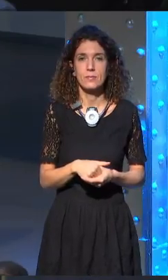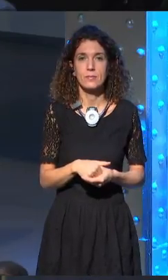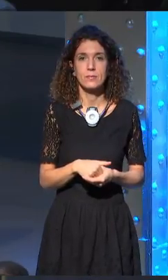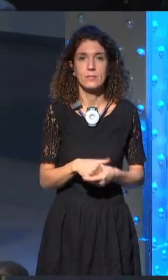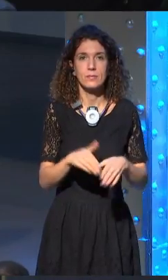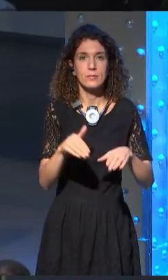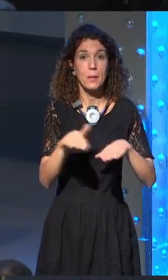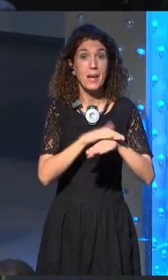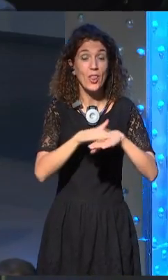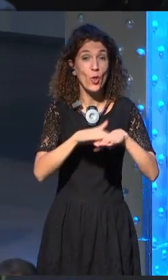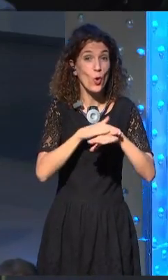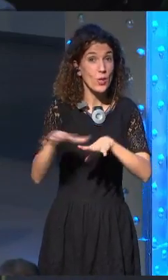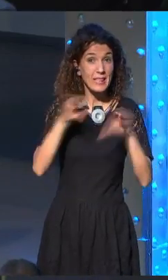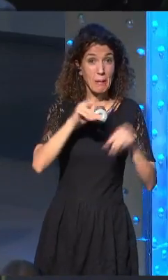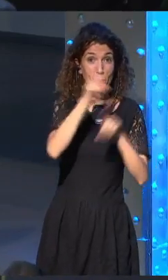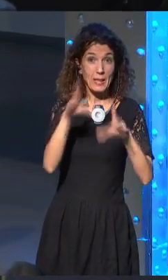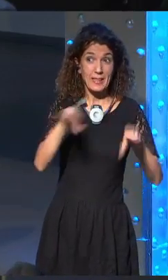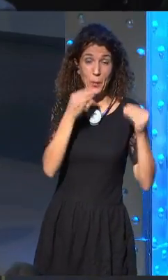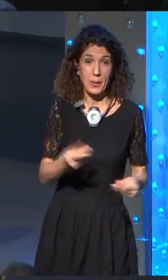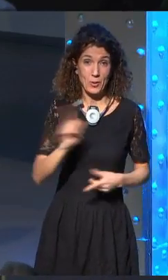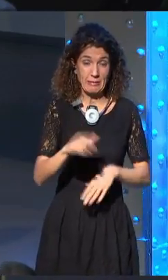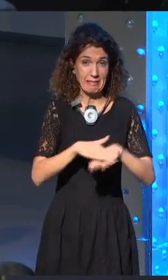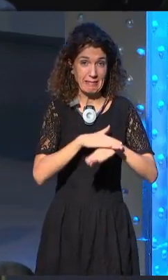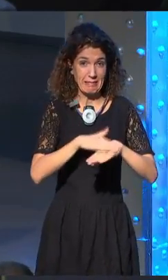Sorry, I didn't understand the question.